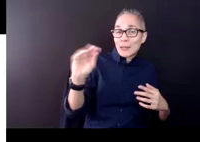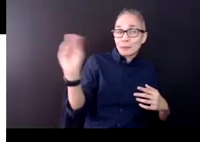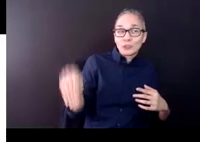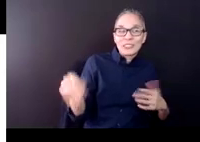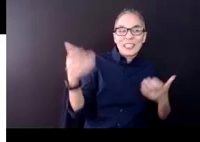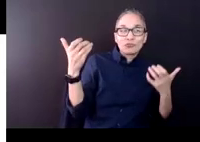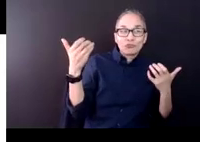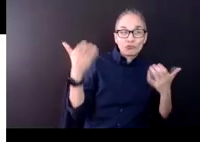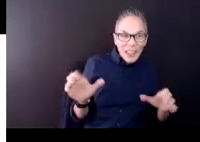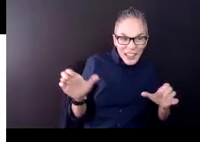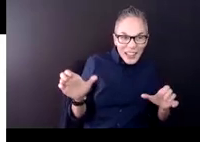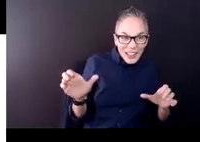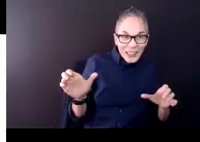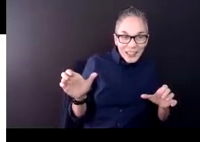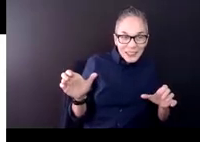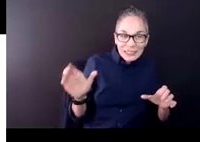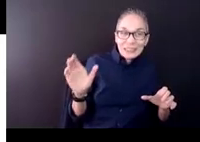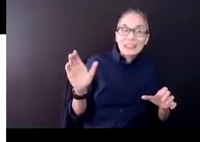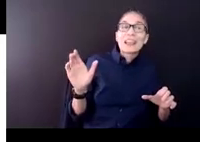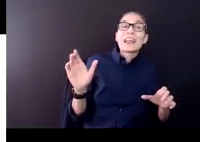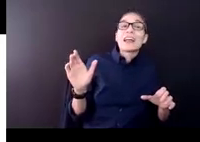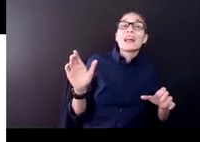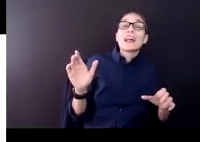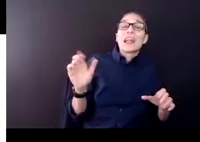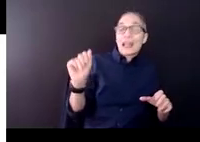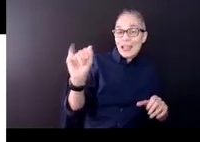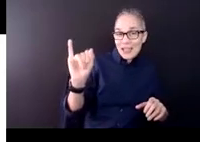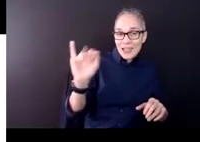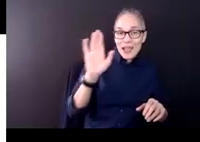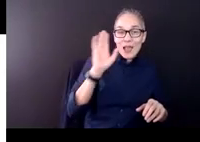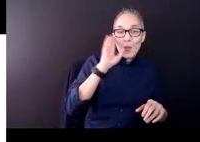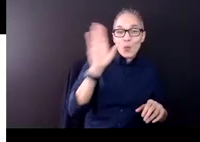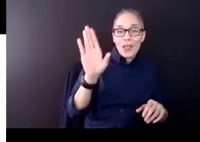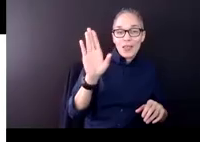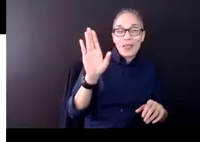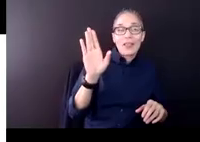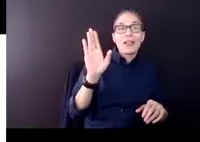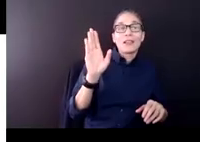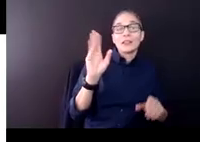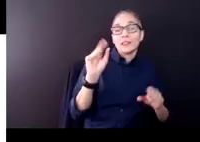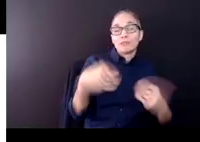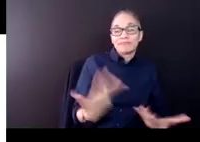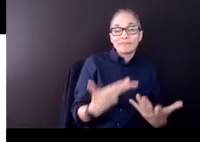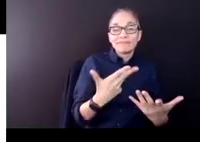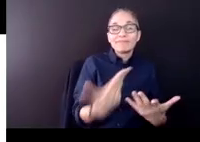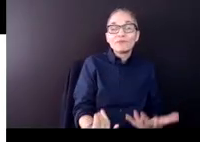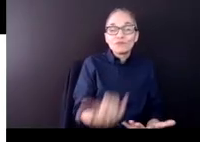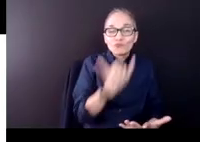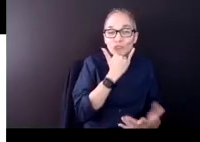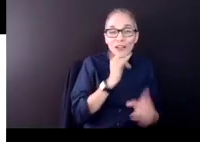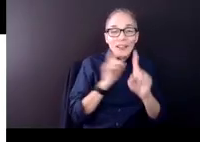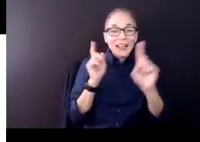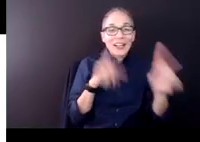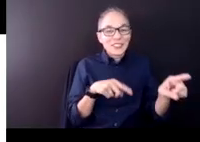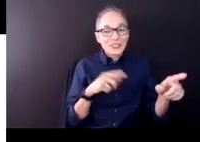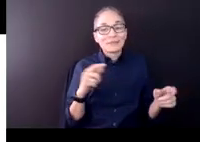2 to 10% chance slash range that AI will give you just an incorrect answer. What I thought